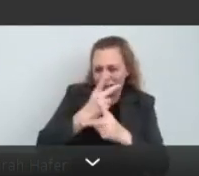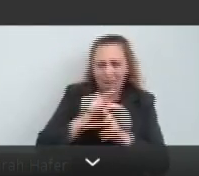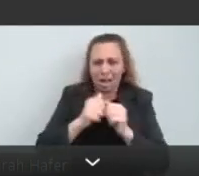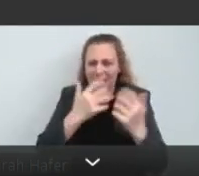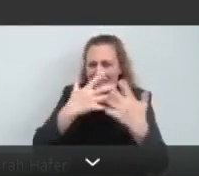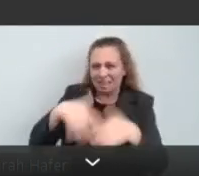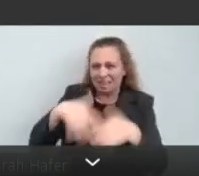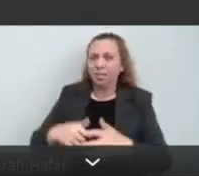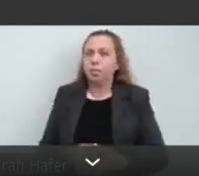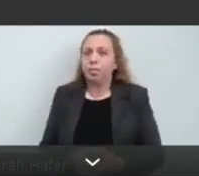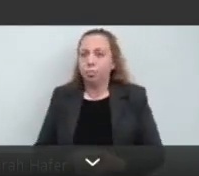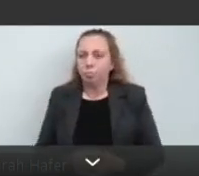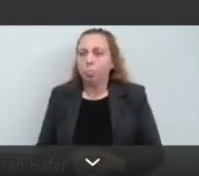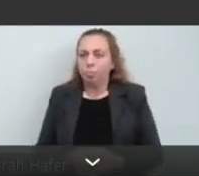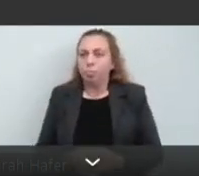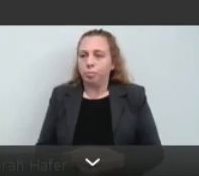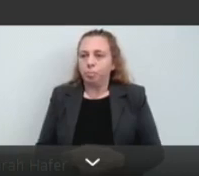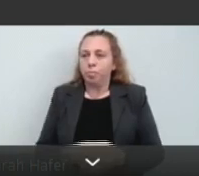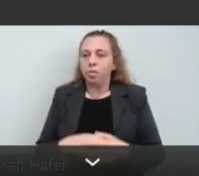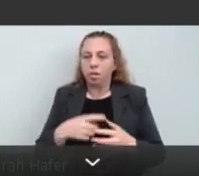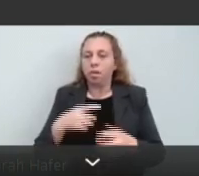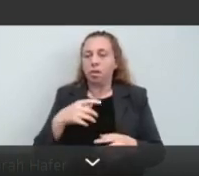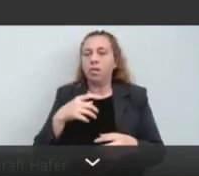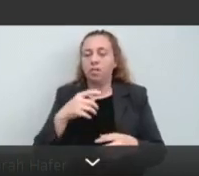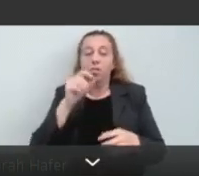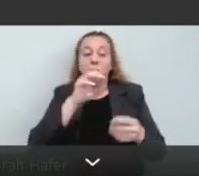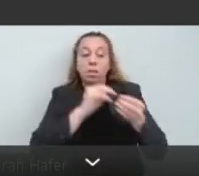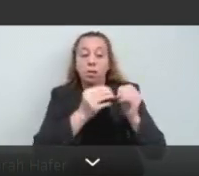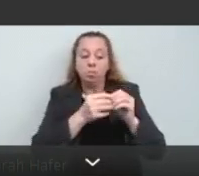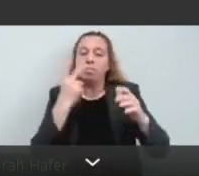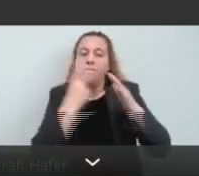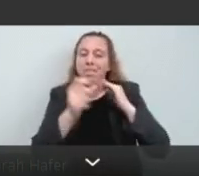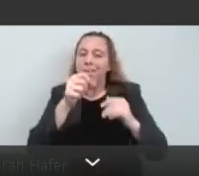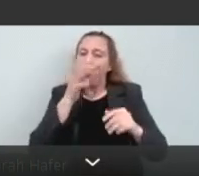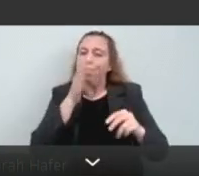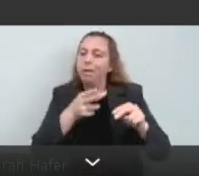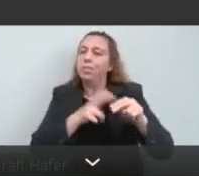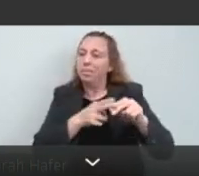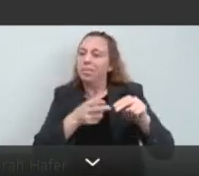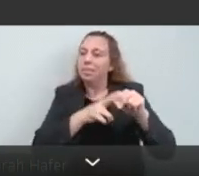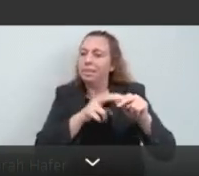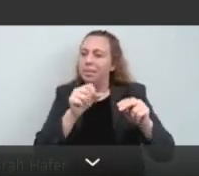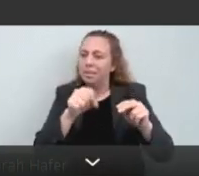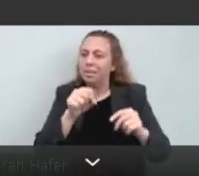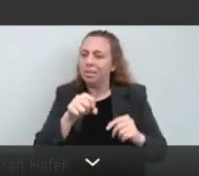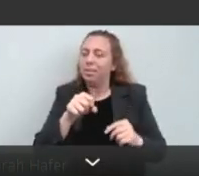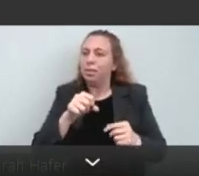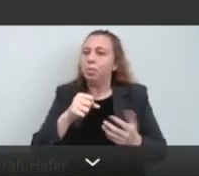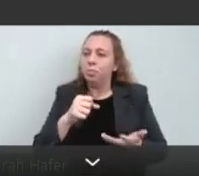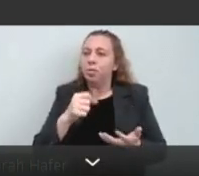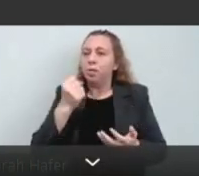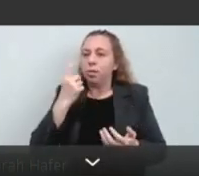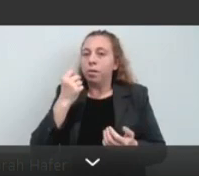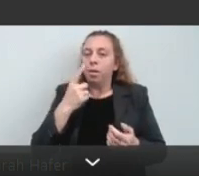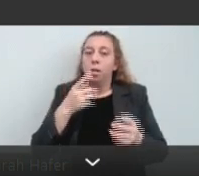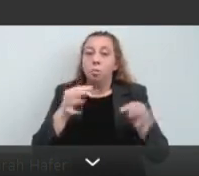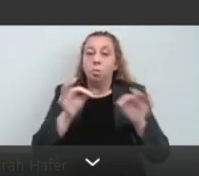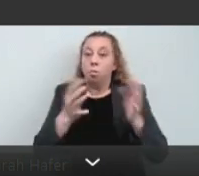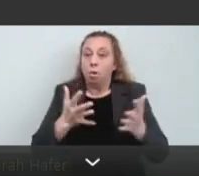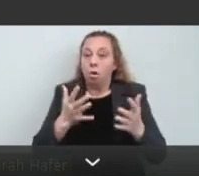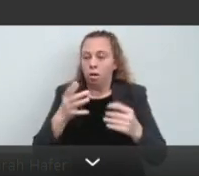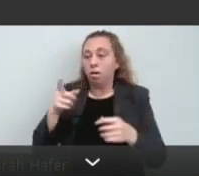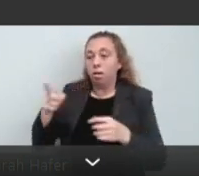our goals really are that this situation doesn't overwhelm our public health system's ability to respond or our